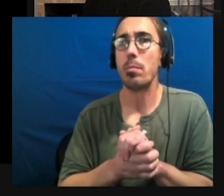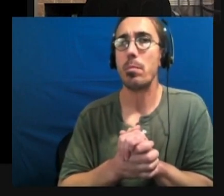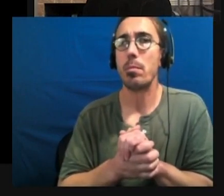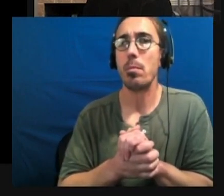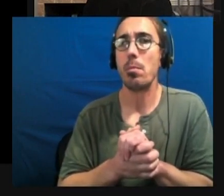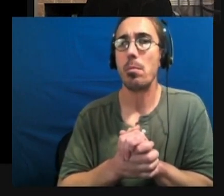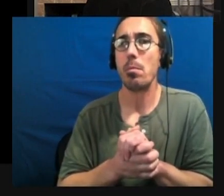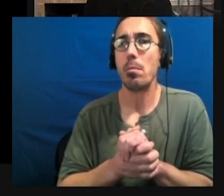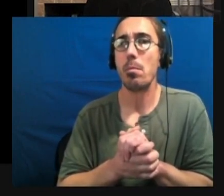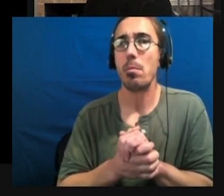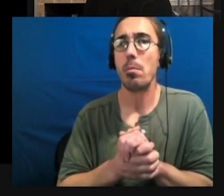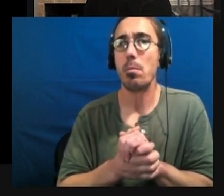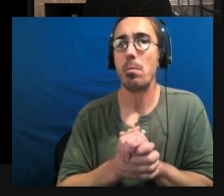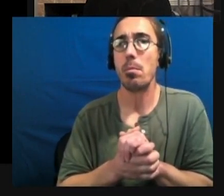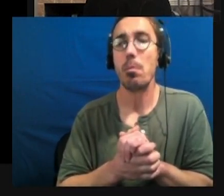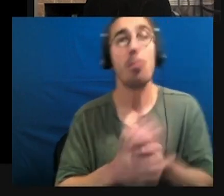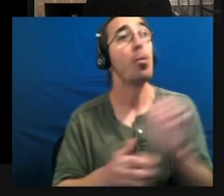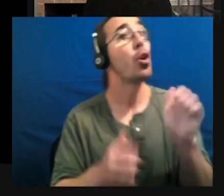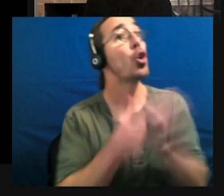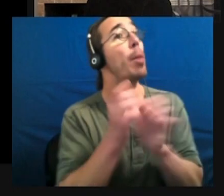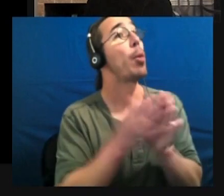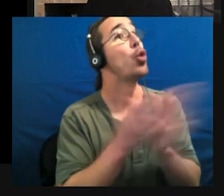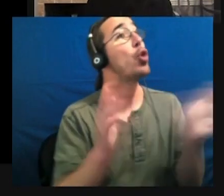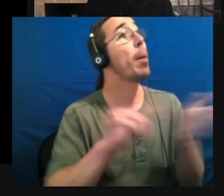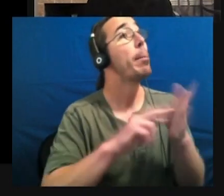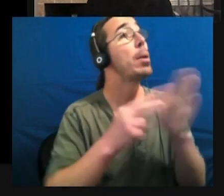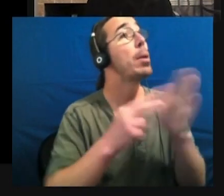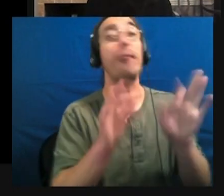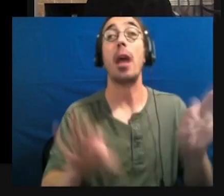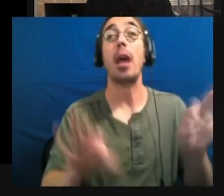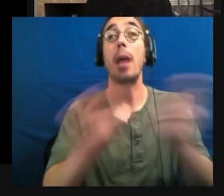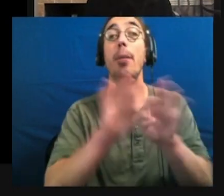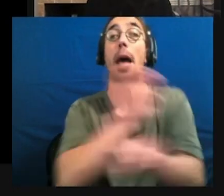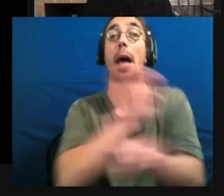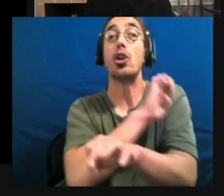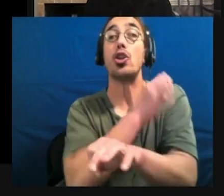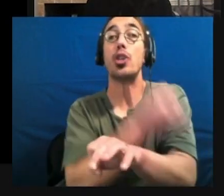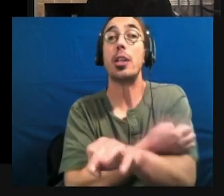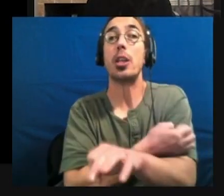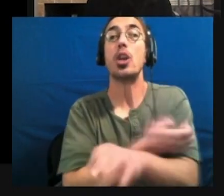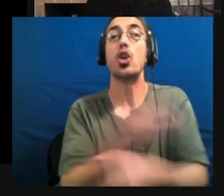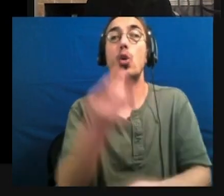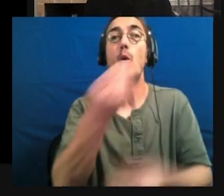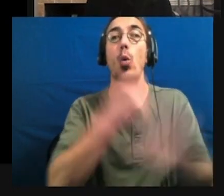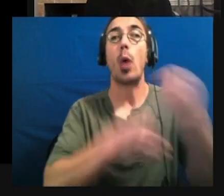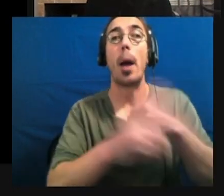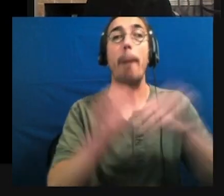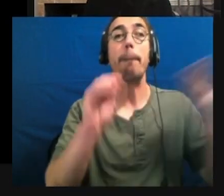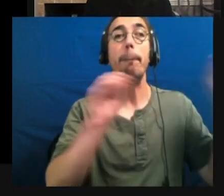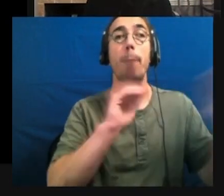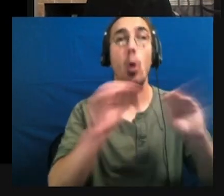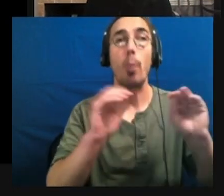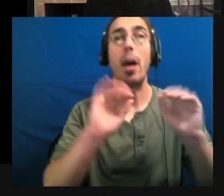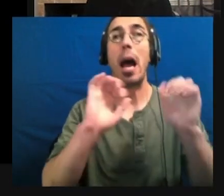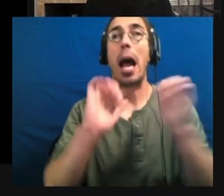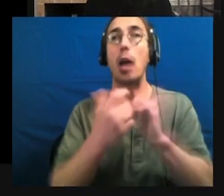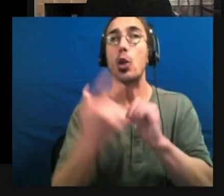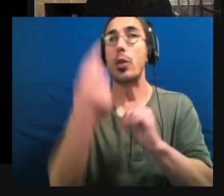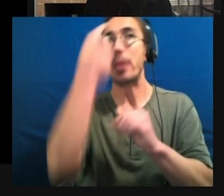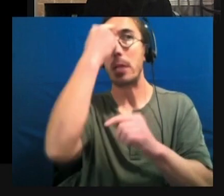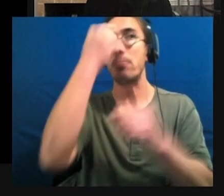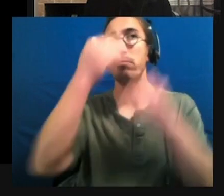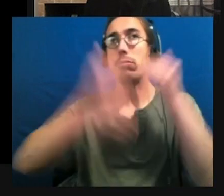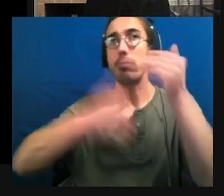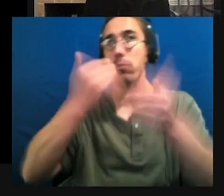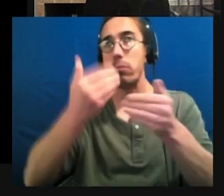Masking, in the most general term, is using valuable energy to suppress natural traits, movement, ways of thinking, and coping in order to decrease